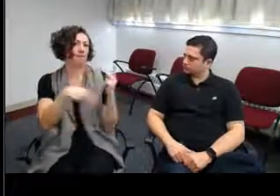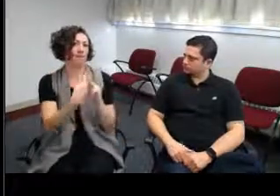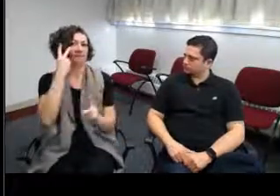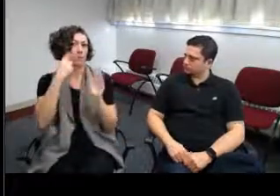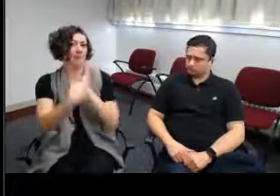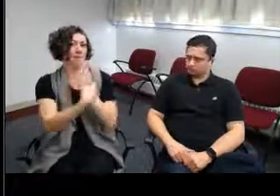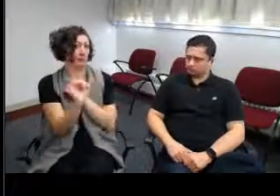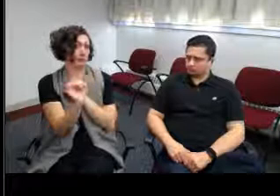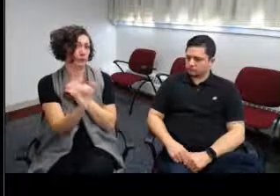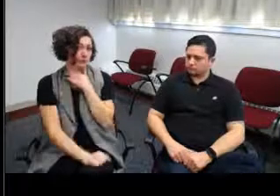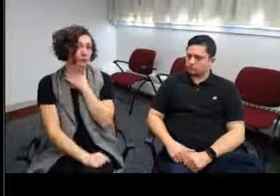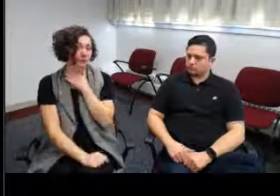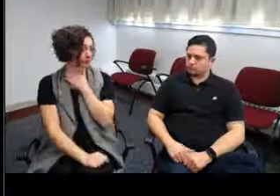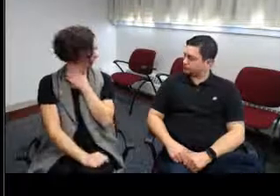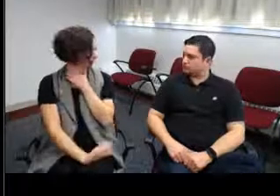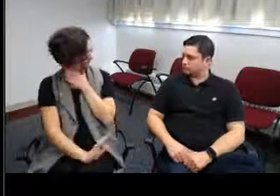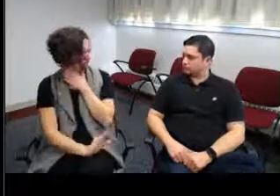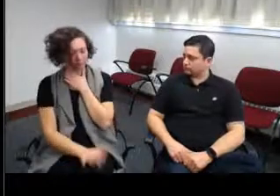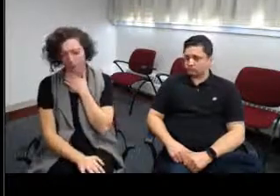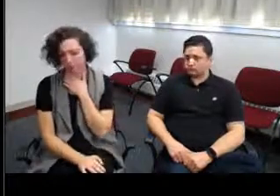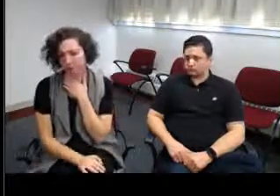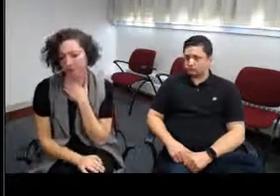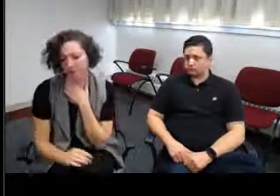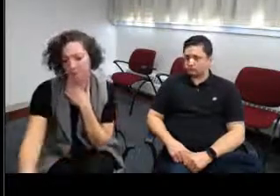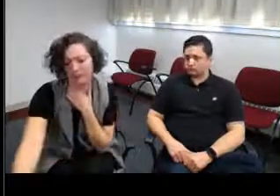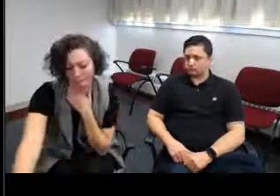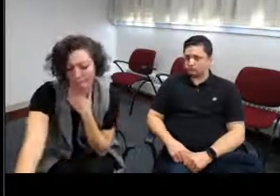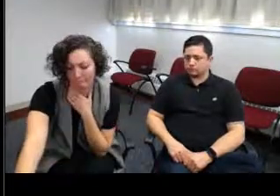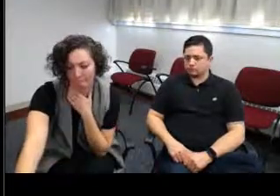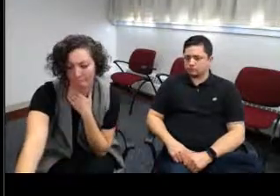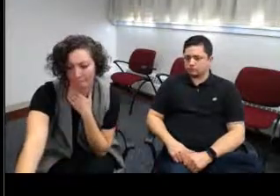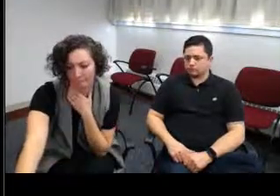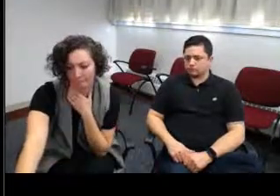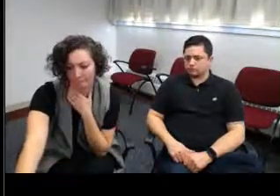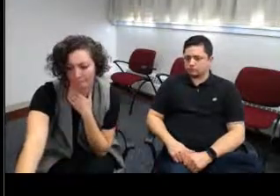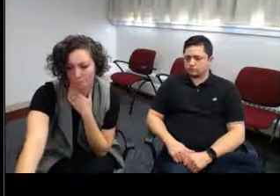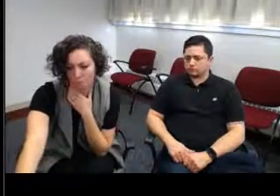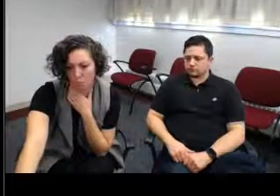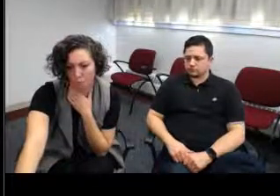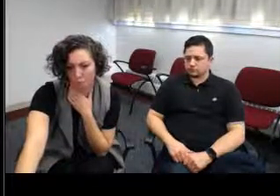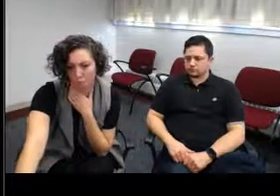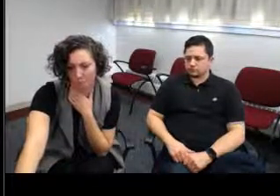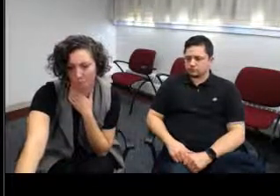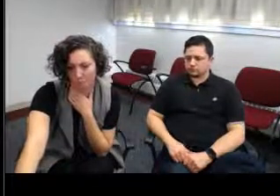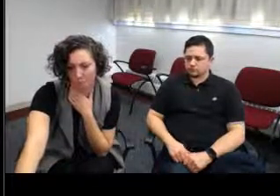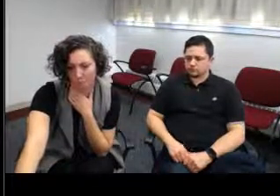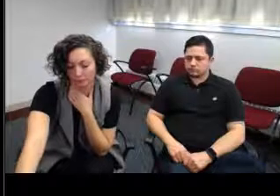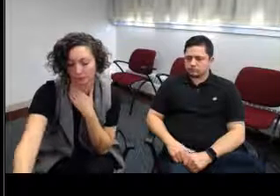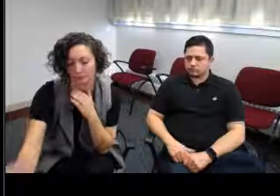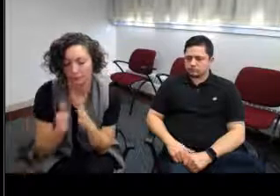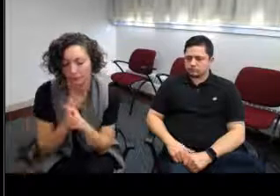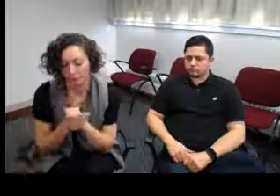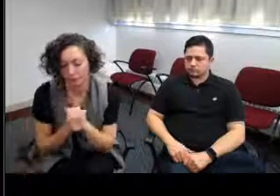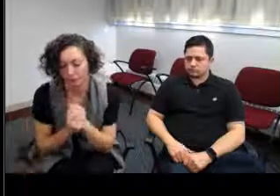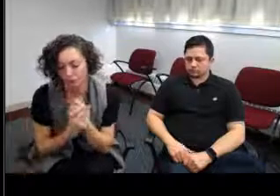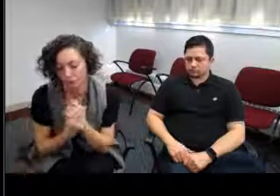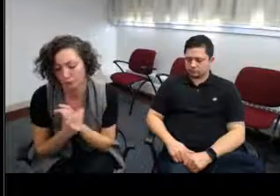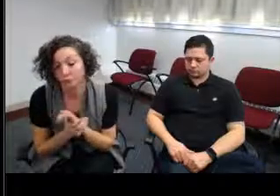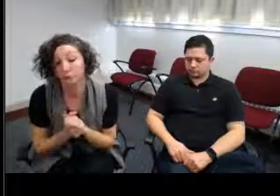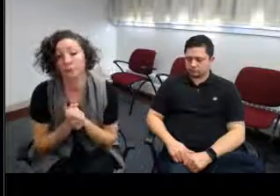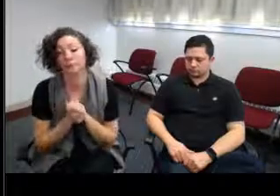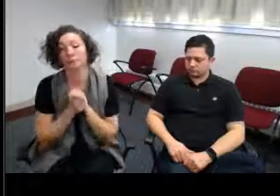is the type of visual metaphor to incorporate in your work as well, because it does make things more clear